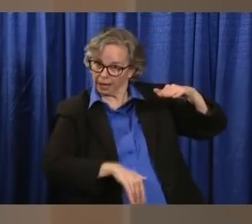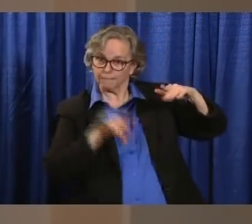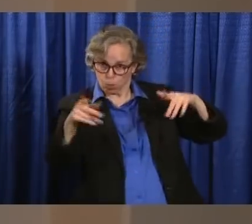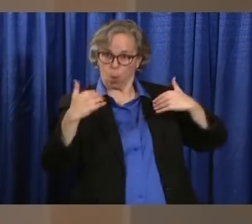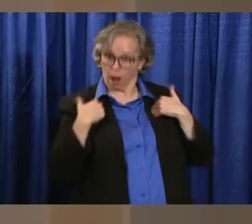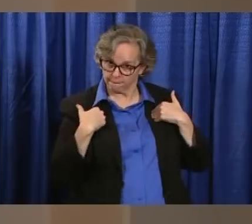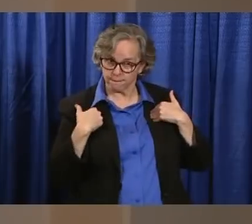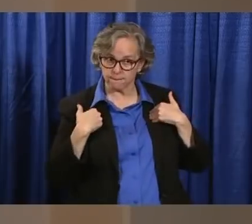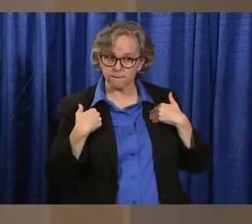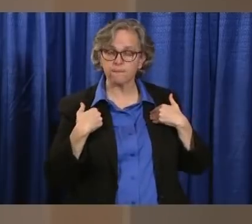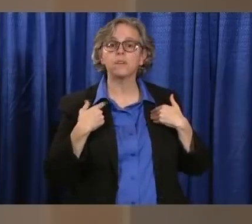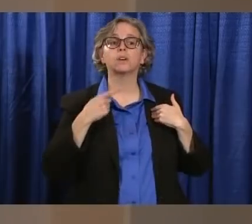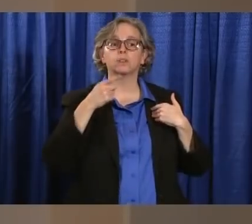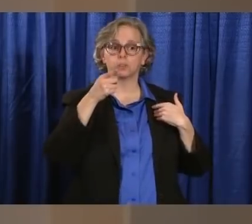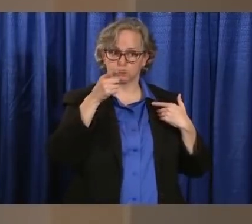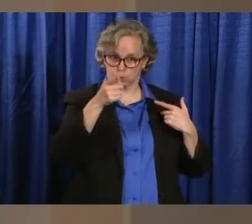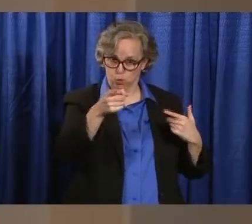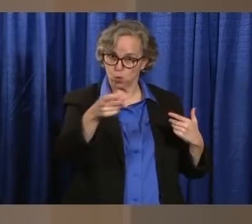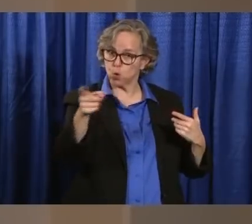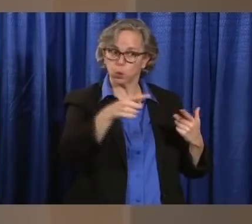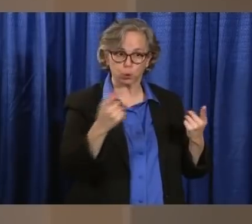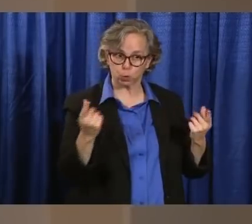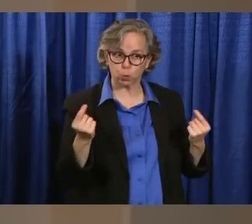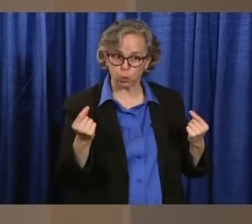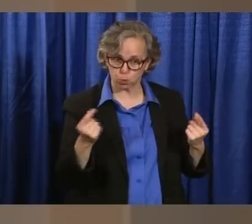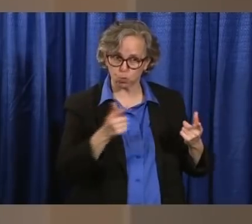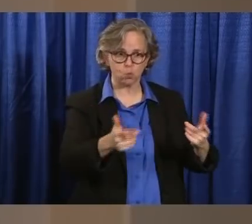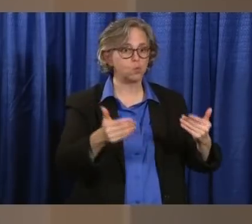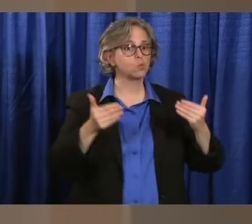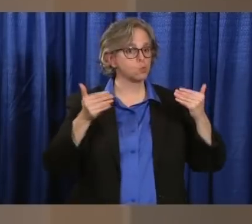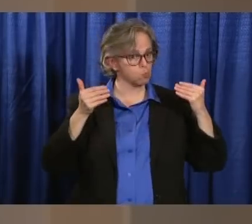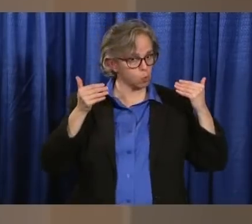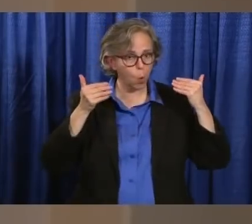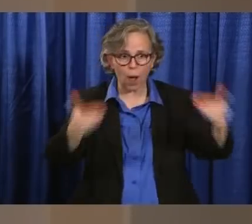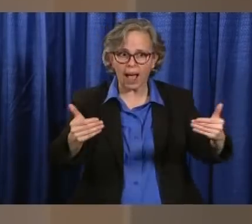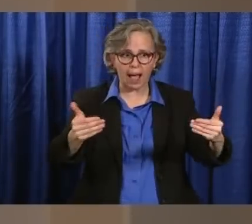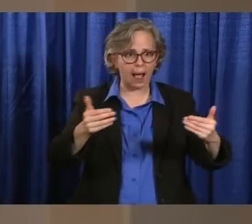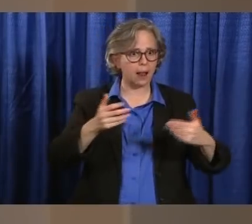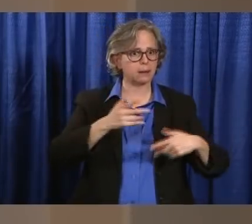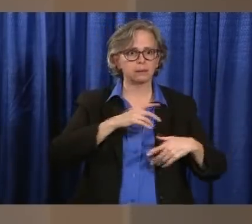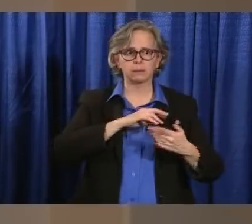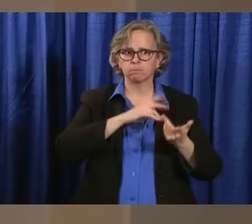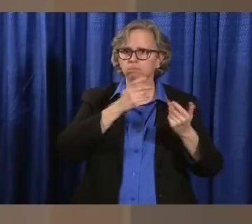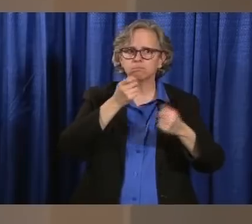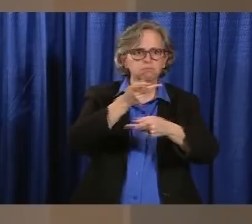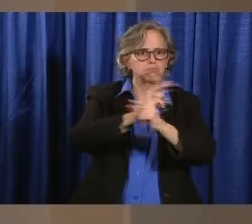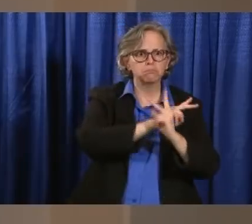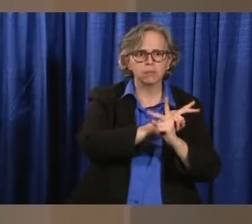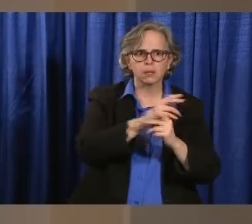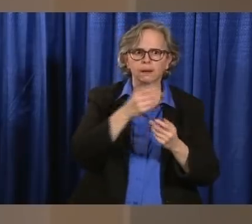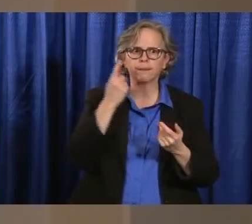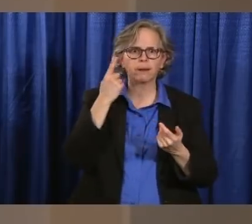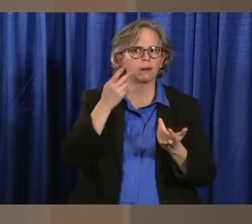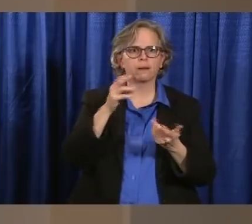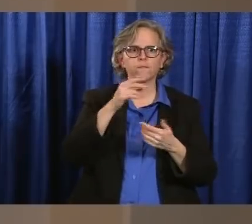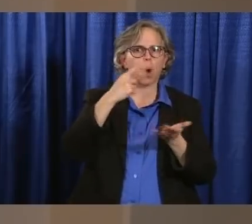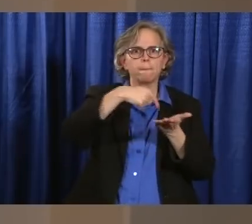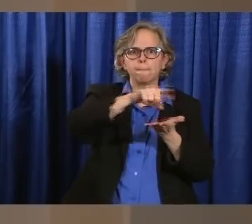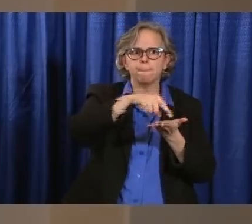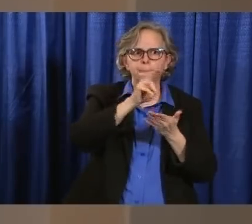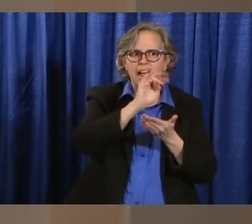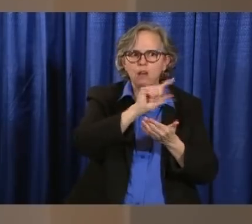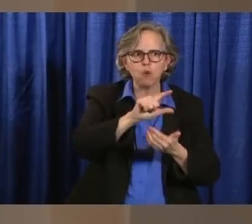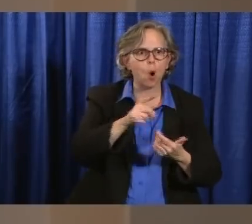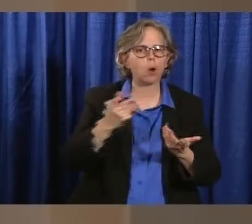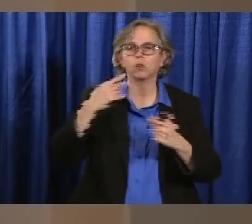time, but the loan can be forgivable for things like payroll, interest on mortgage, rent, and utilities.